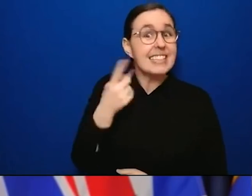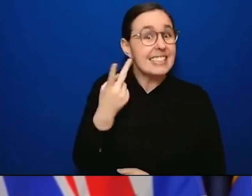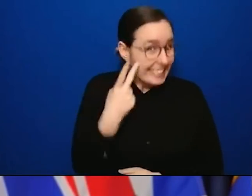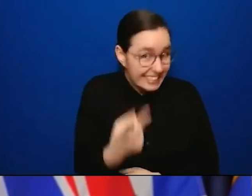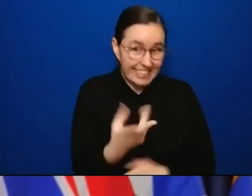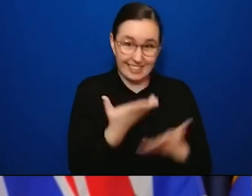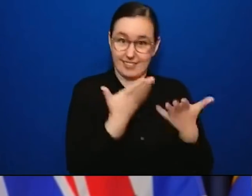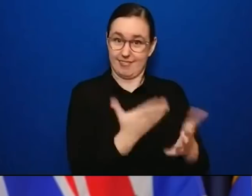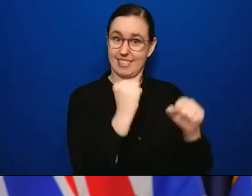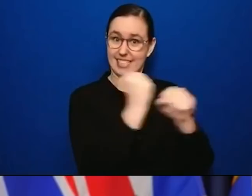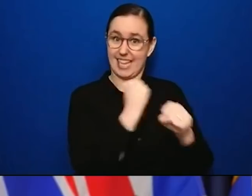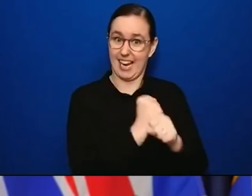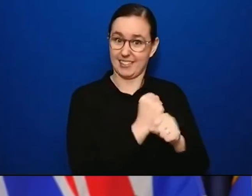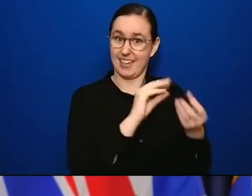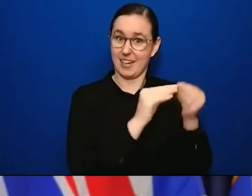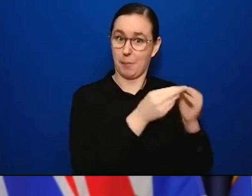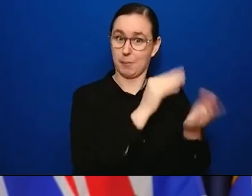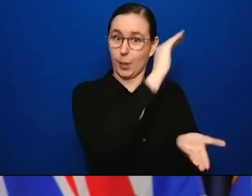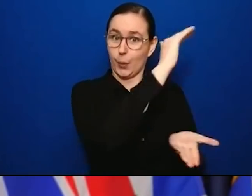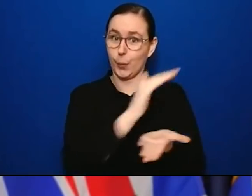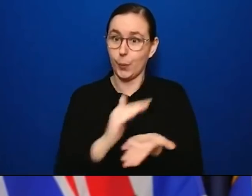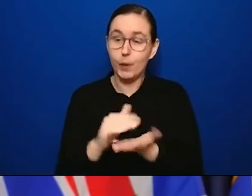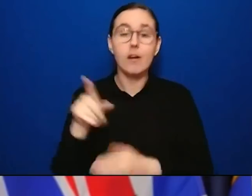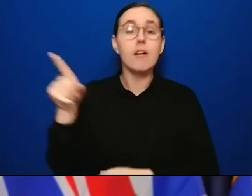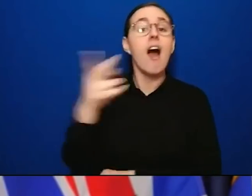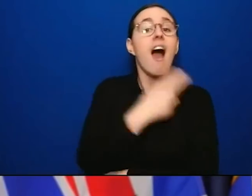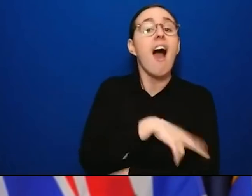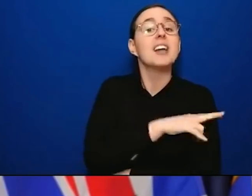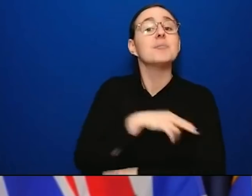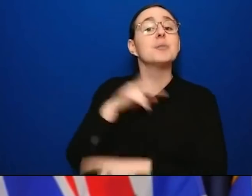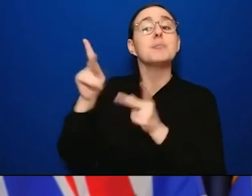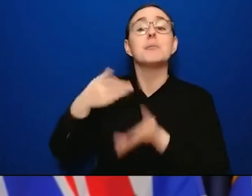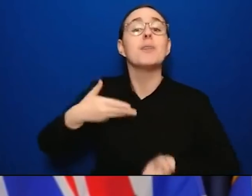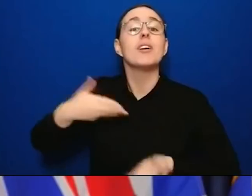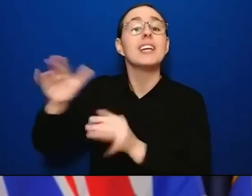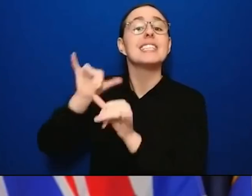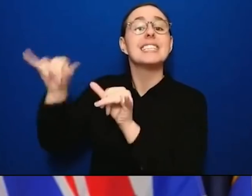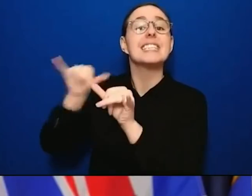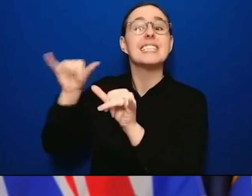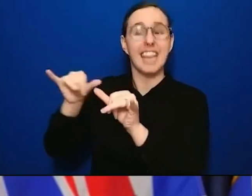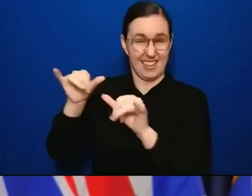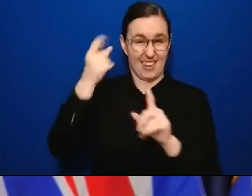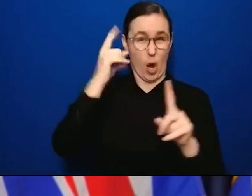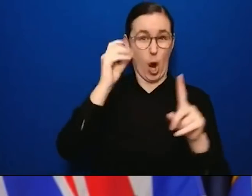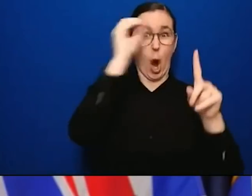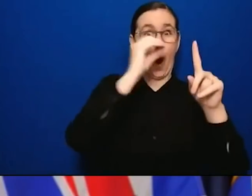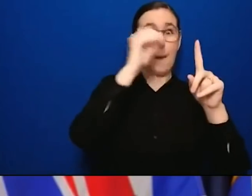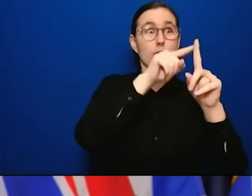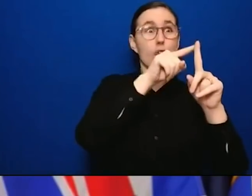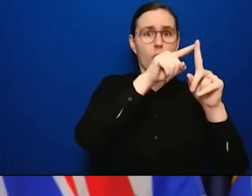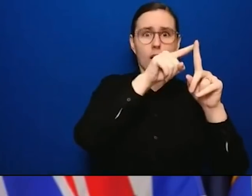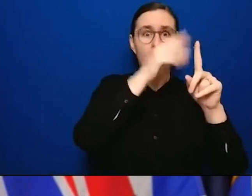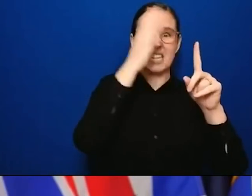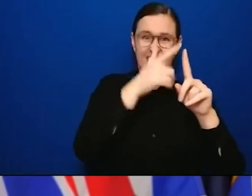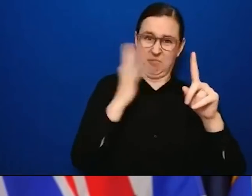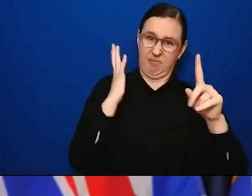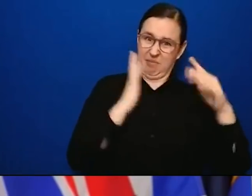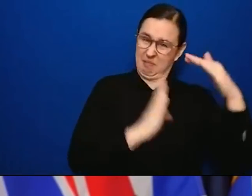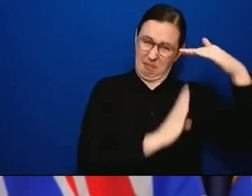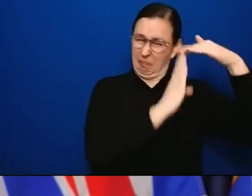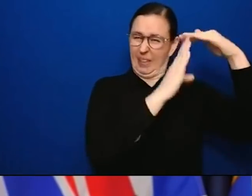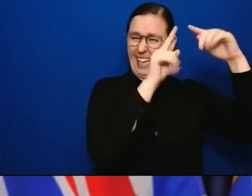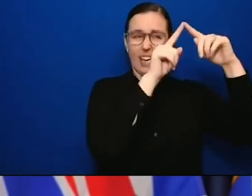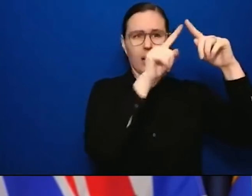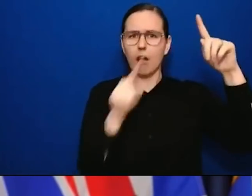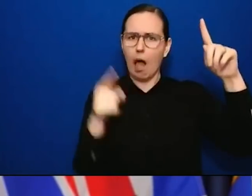were, less than half of what they were at the peak of the Omicron variant of concern wave. Once again, I want to